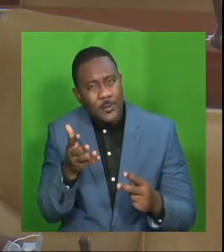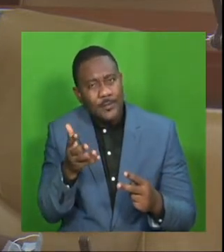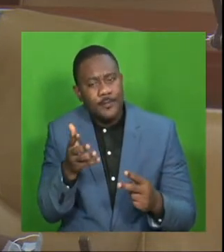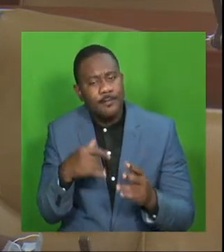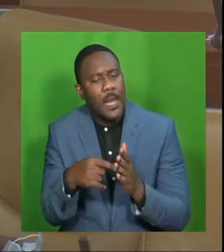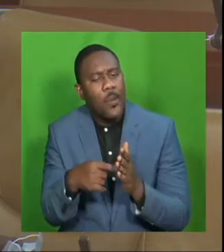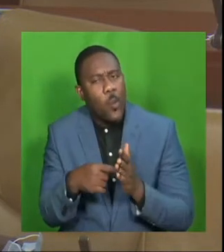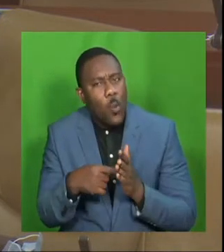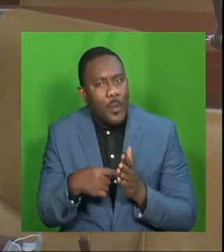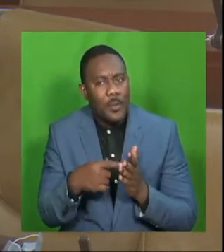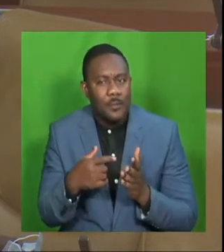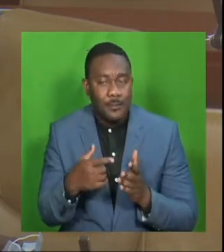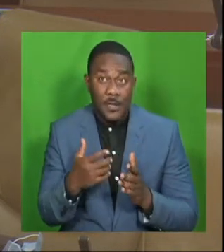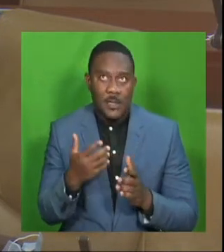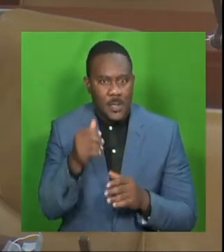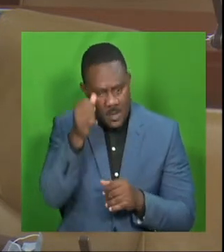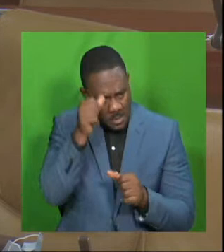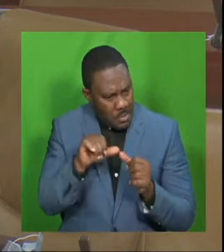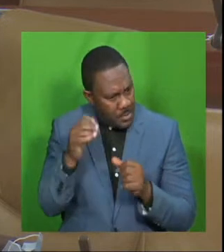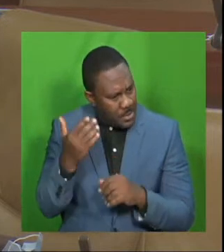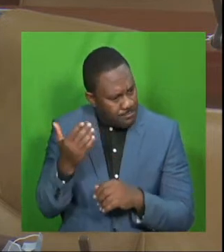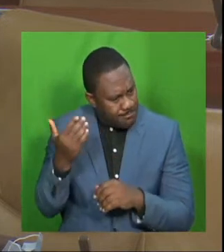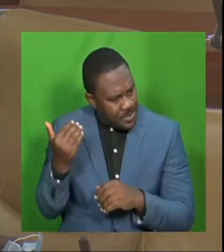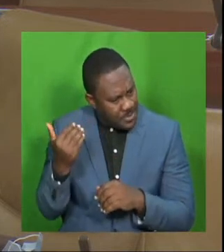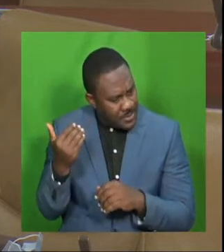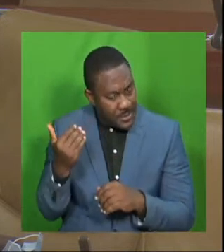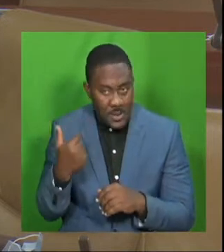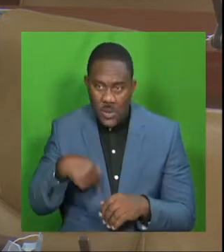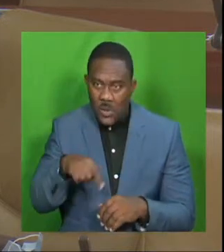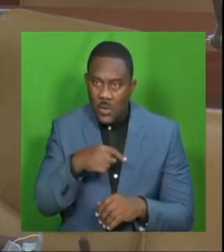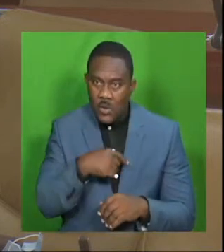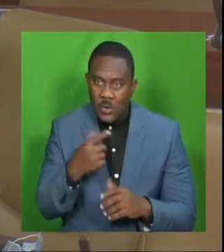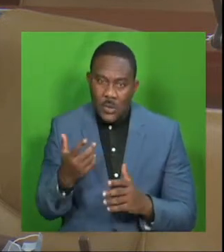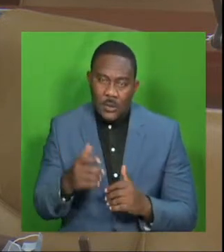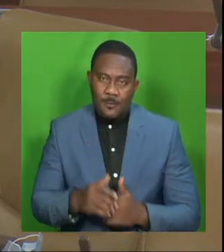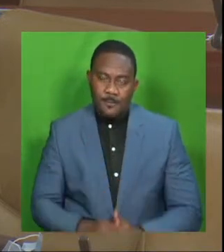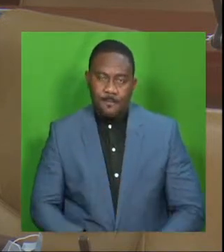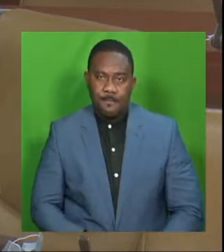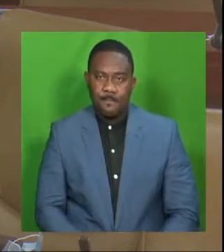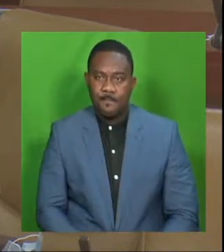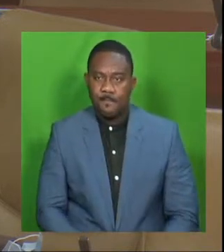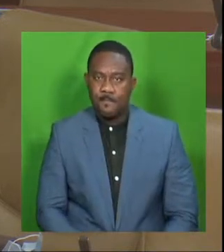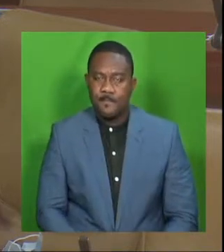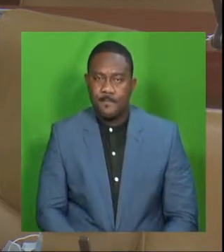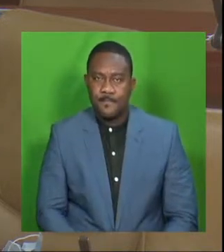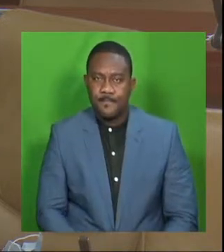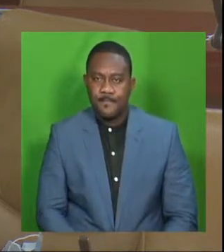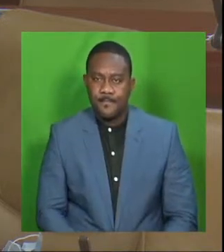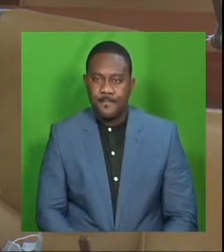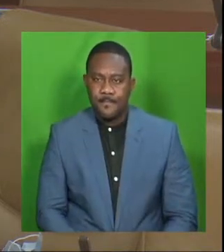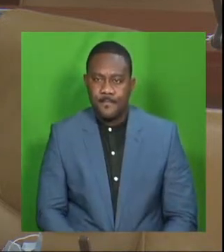requirement. I recall that some time ago when we were passing the